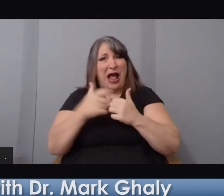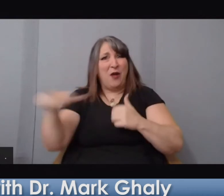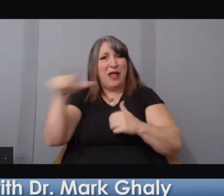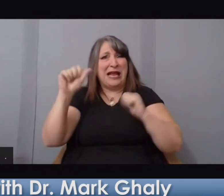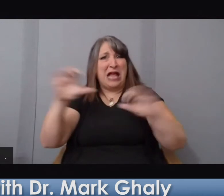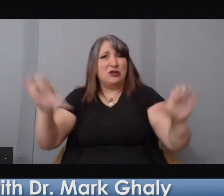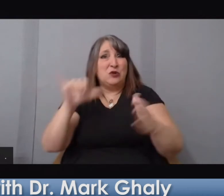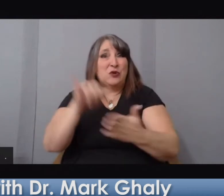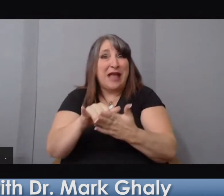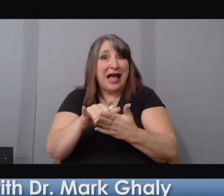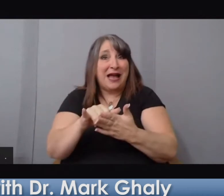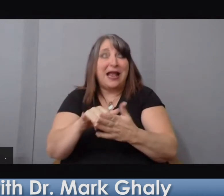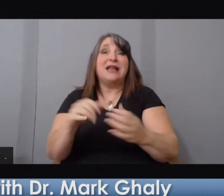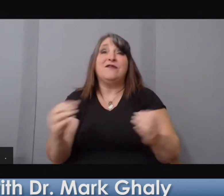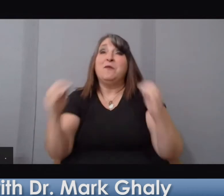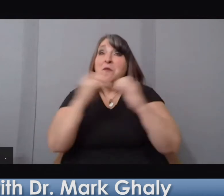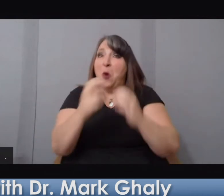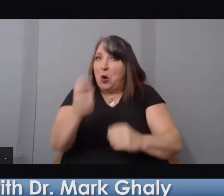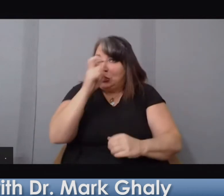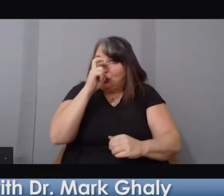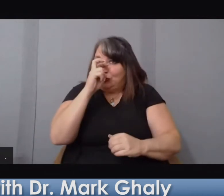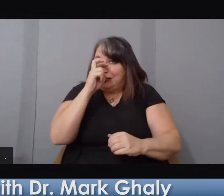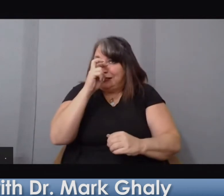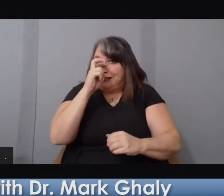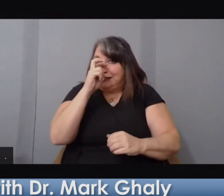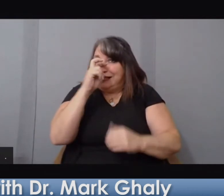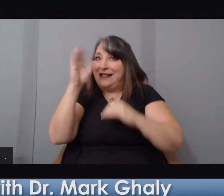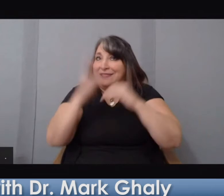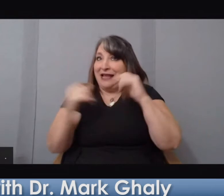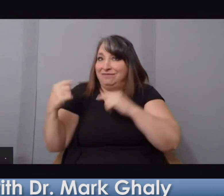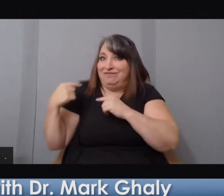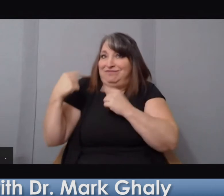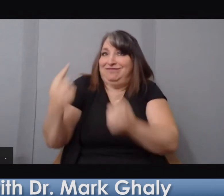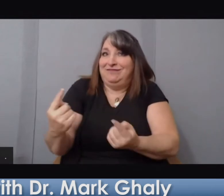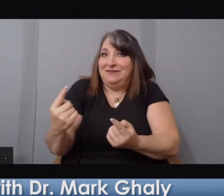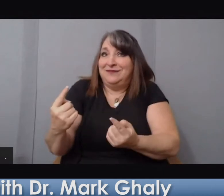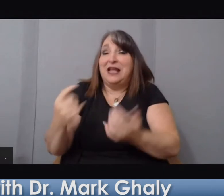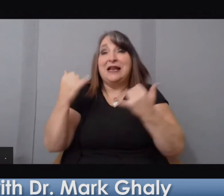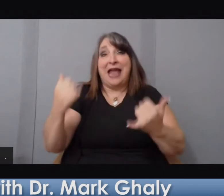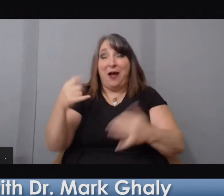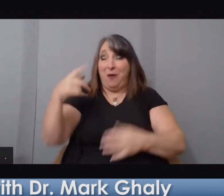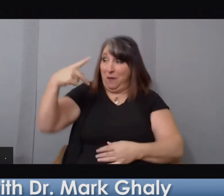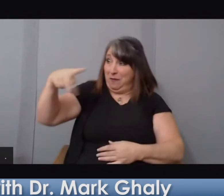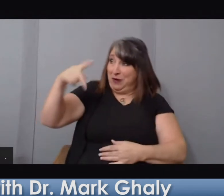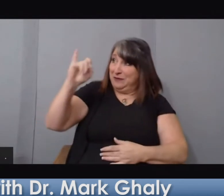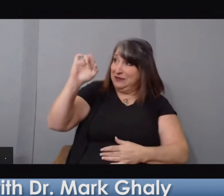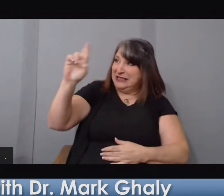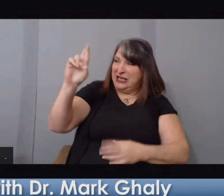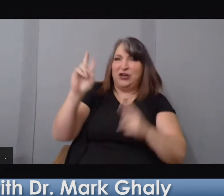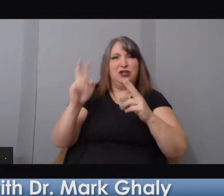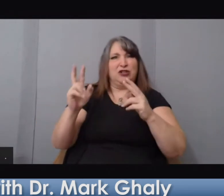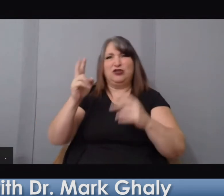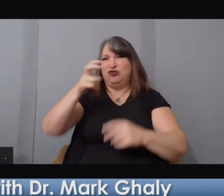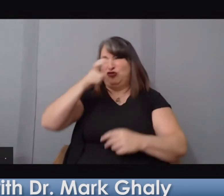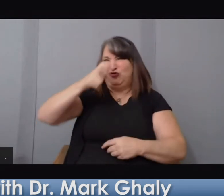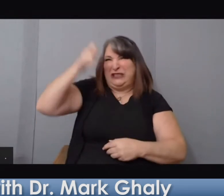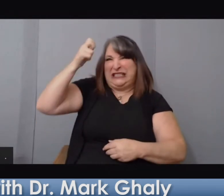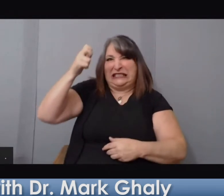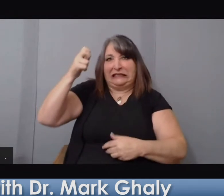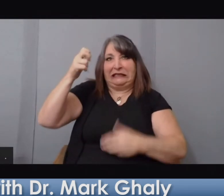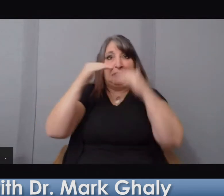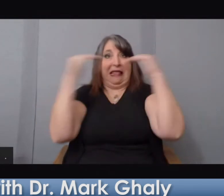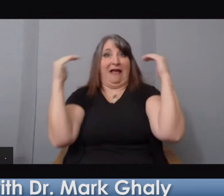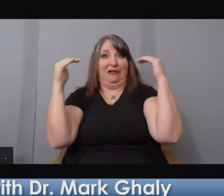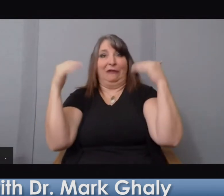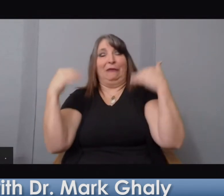in the past. As it relates to a more restrictive purple tier, as I said, we certainly could consider what